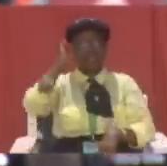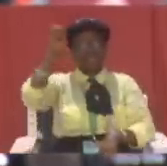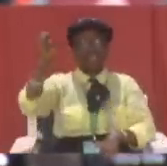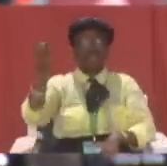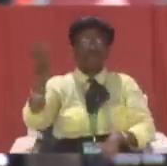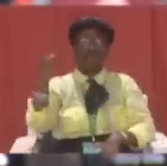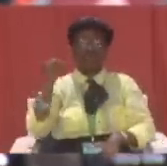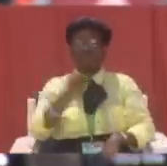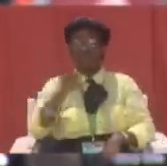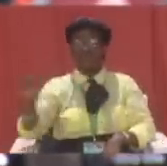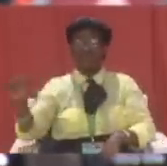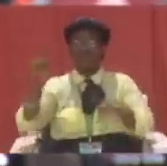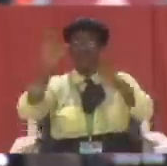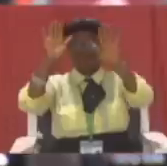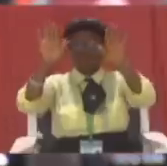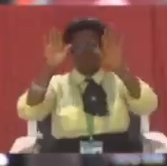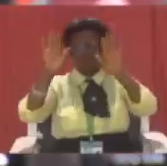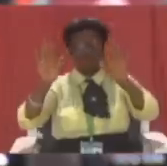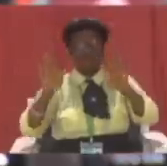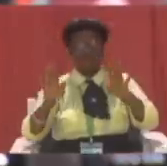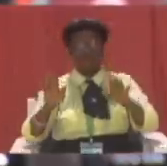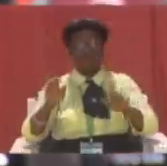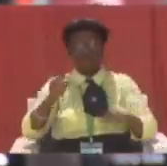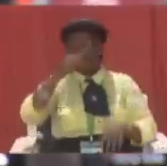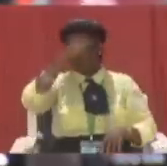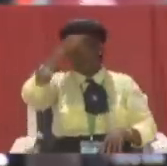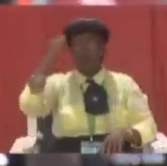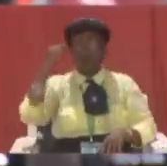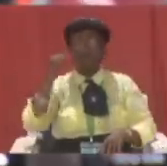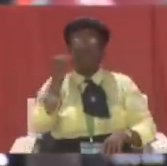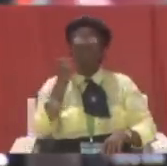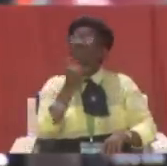Because if this fellow, who knows that he wasn't wise,